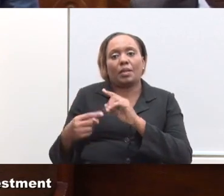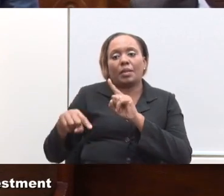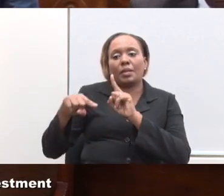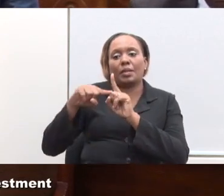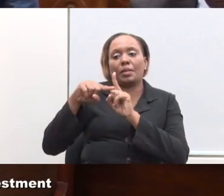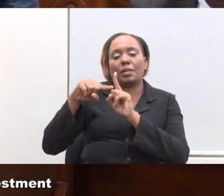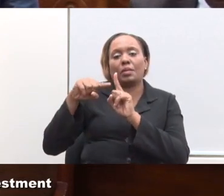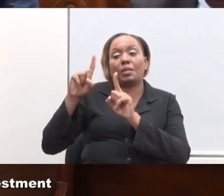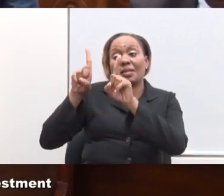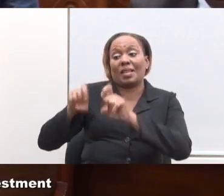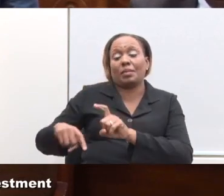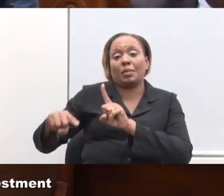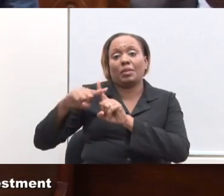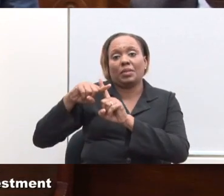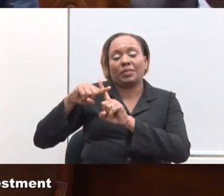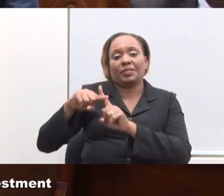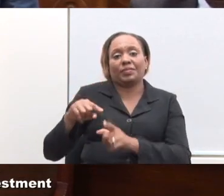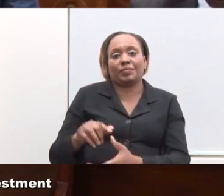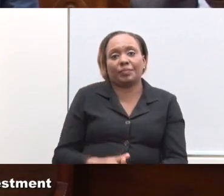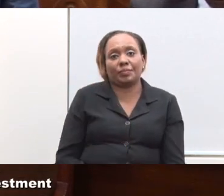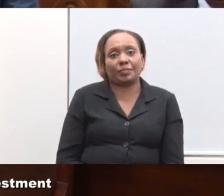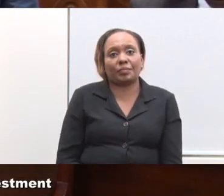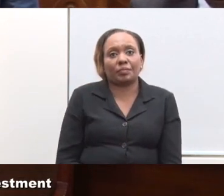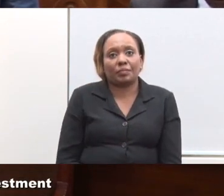because, others would have said to me,